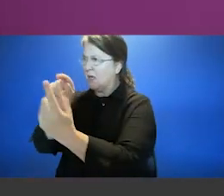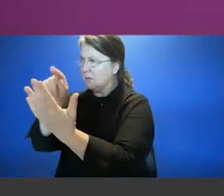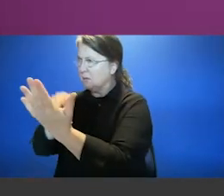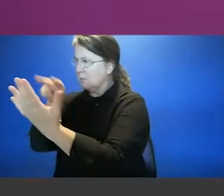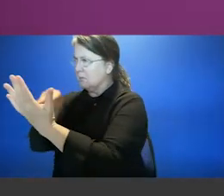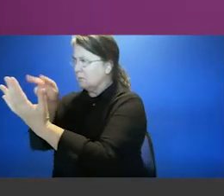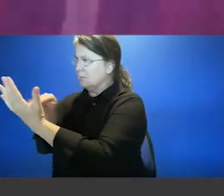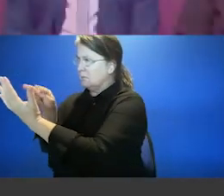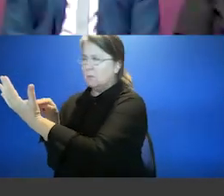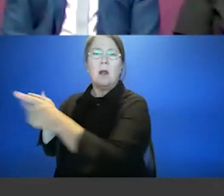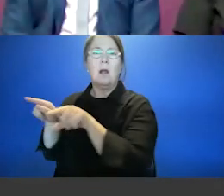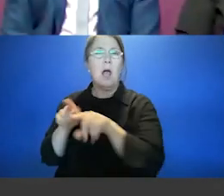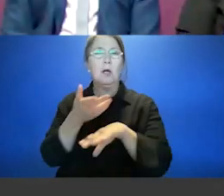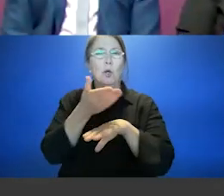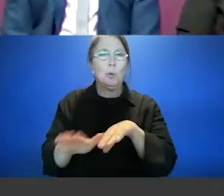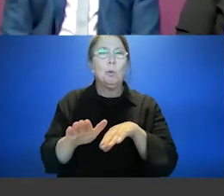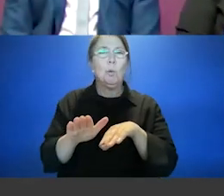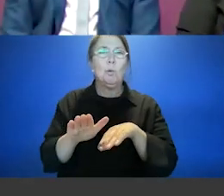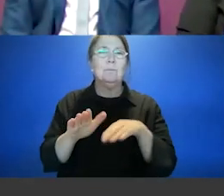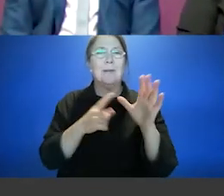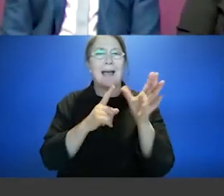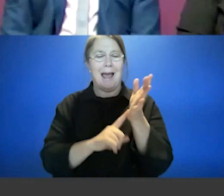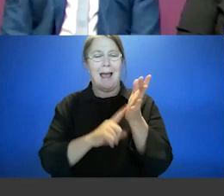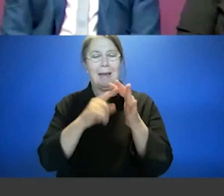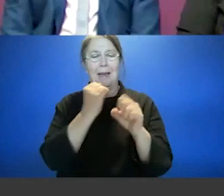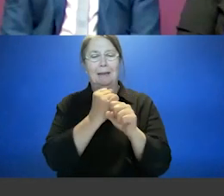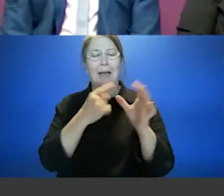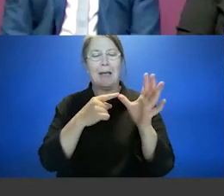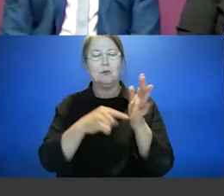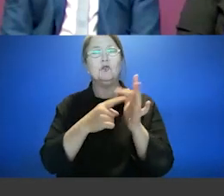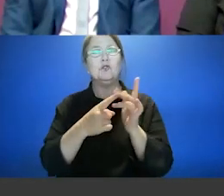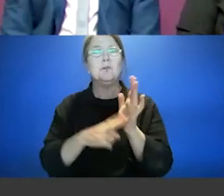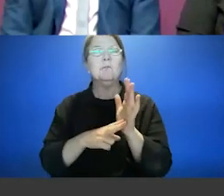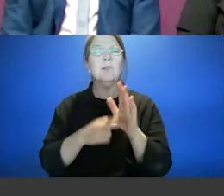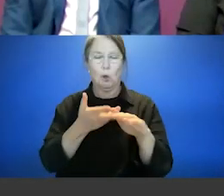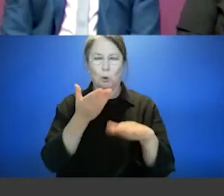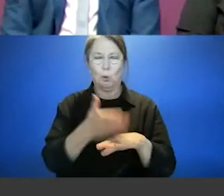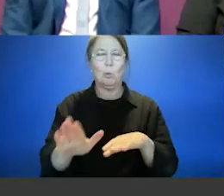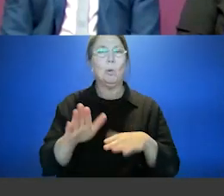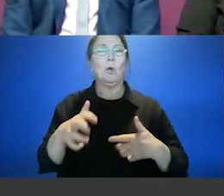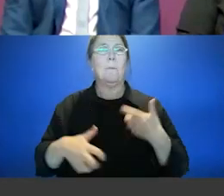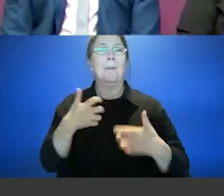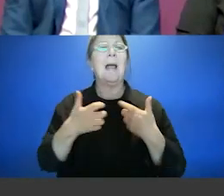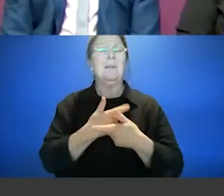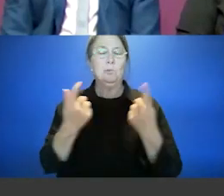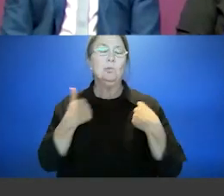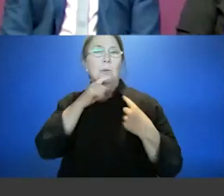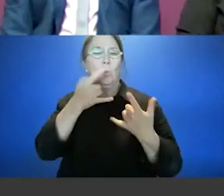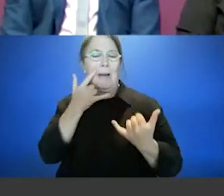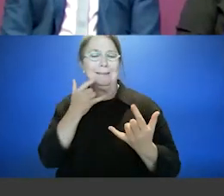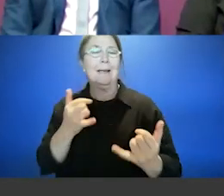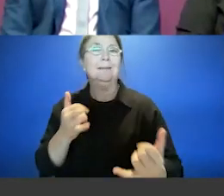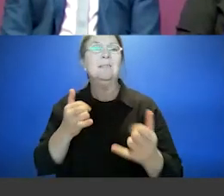assessment process. Thanks, Sue. My takeaway from that answer there is how important it is to understand